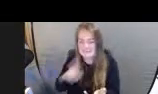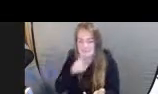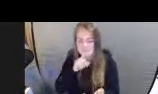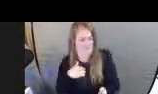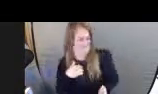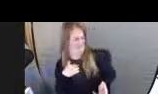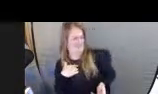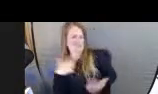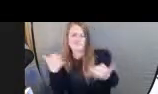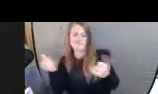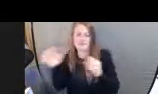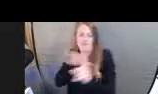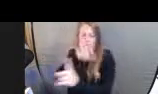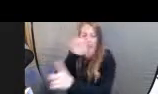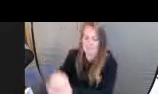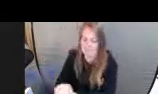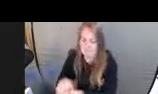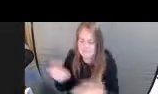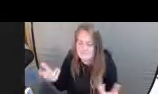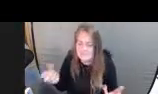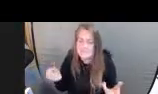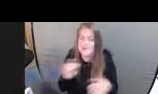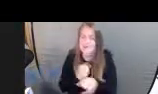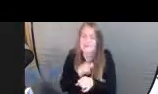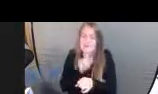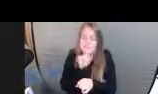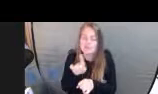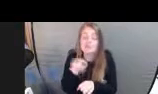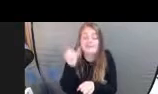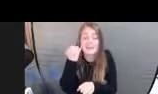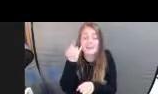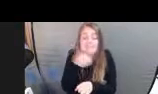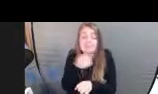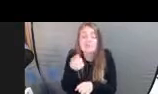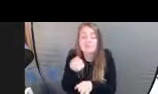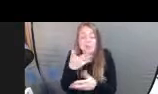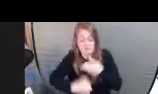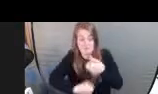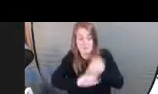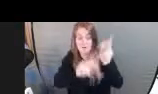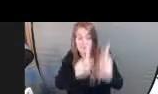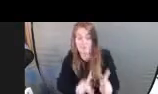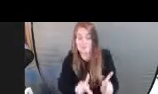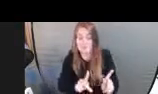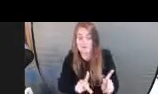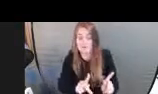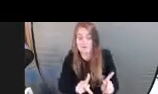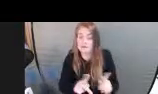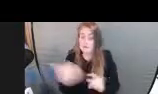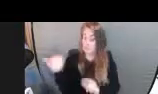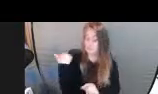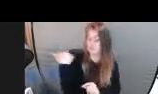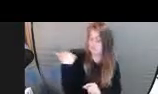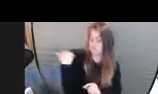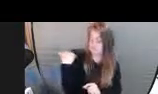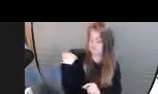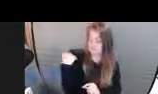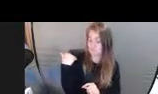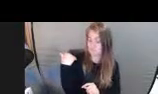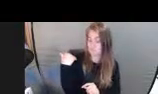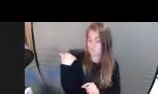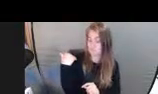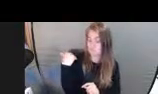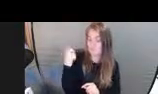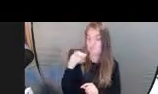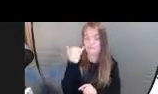trying to assault you in some way. So make sure that if you are planning on supporting someone, tap them on the shoulder. Or if you are close to